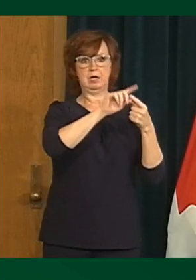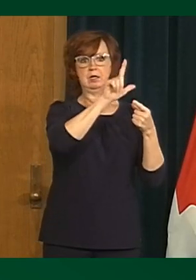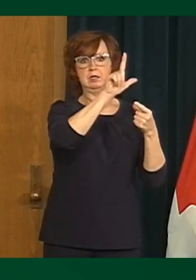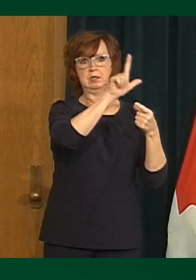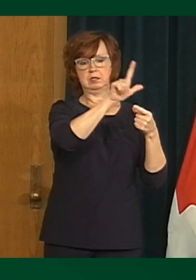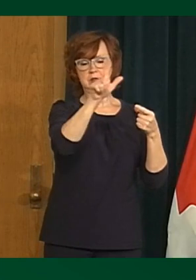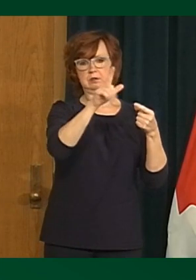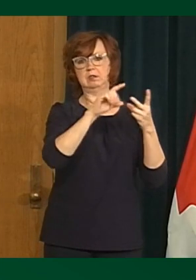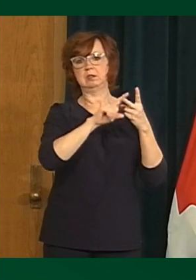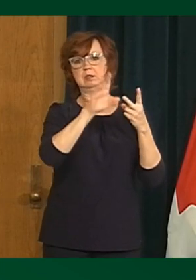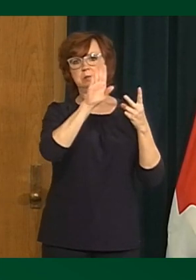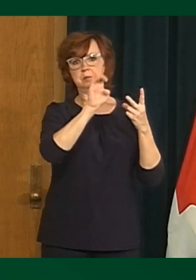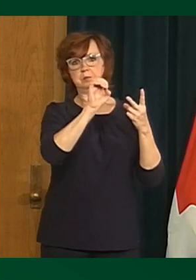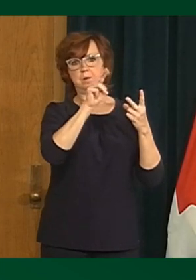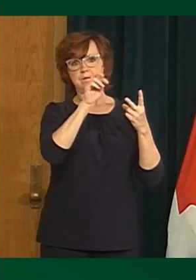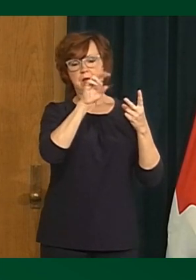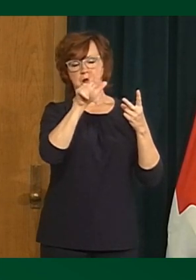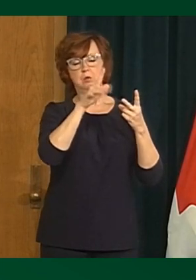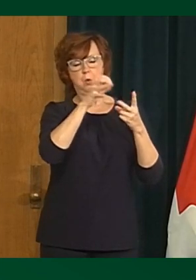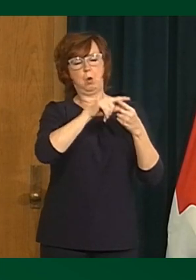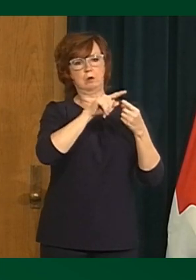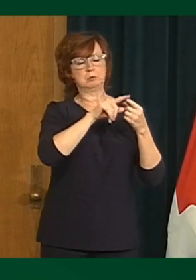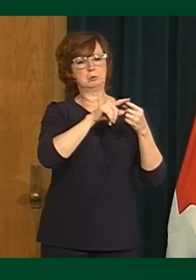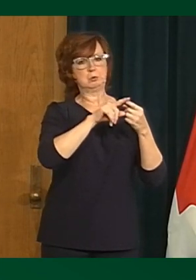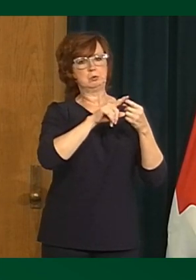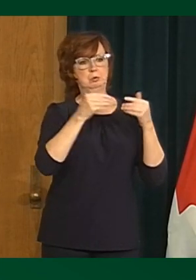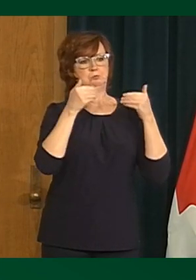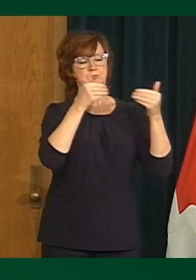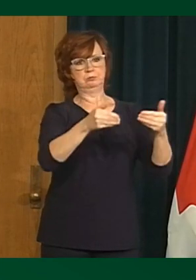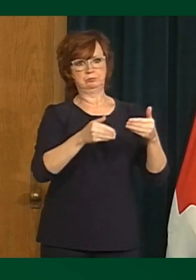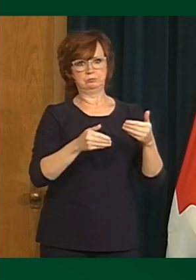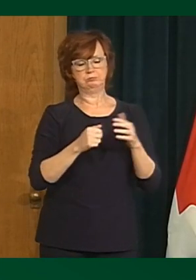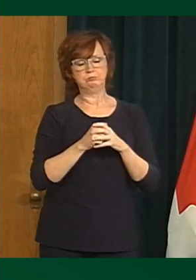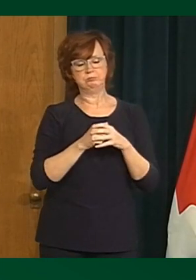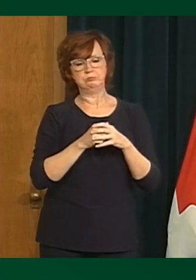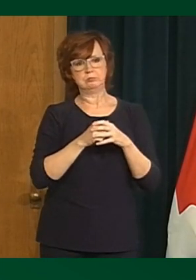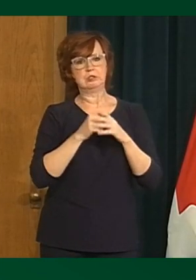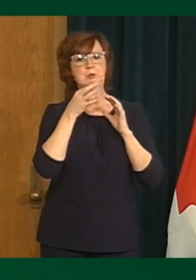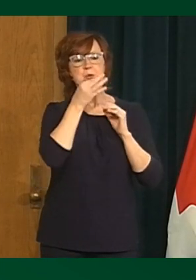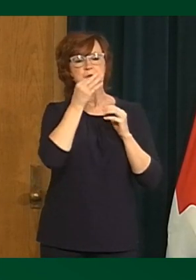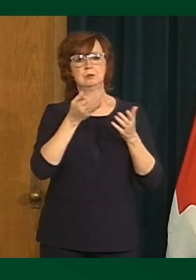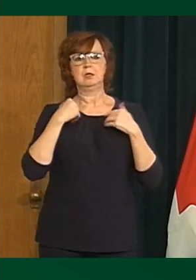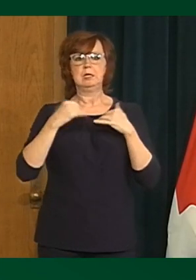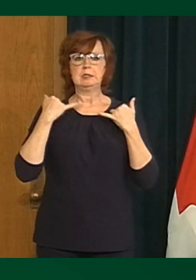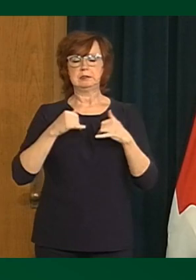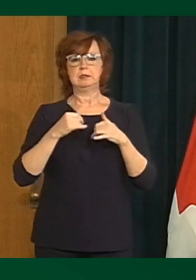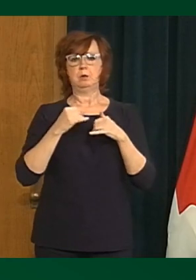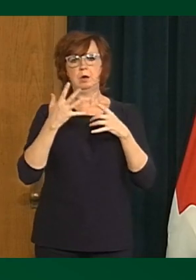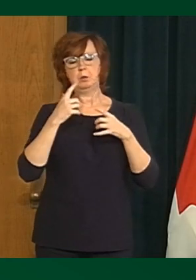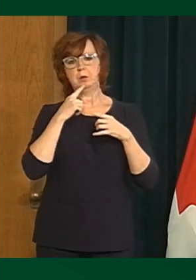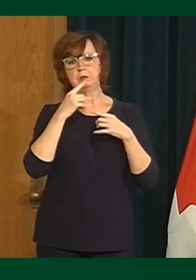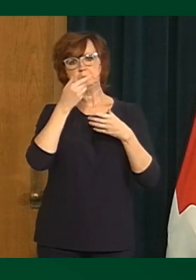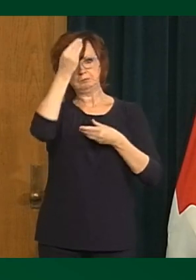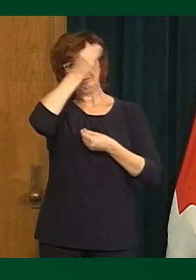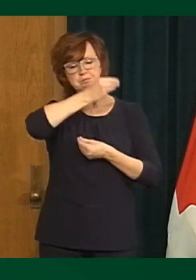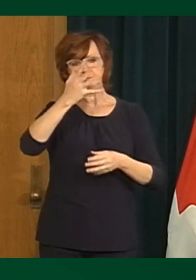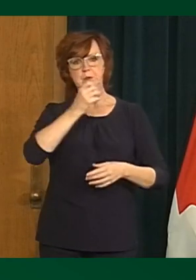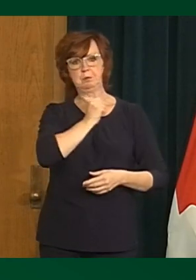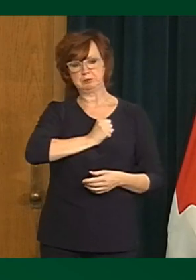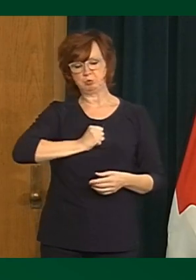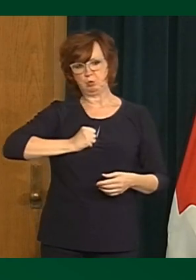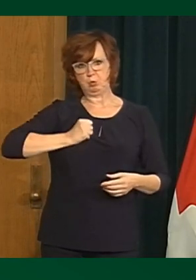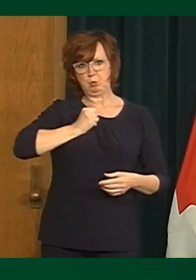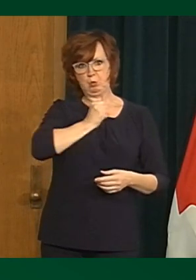Finally, today, I once again want to express our province's deep condolences to the Snowbirds family and to the family and friends of Captain